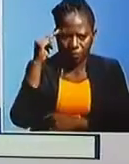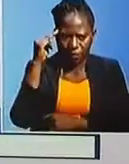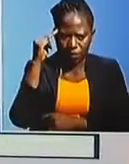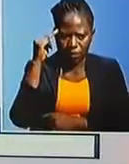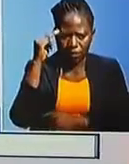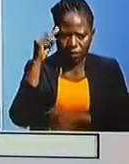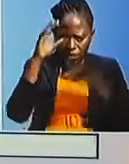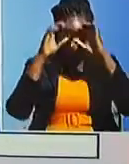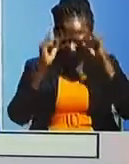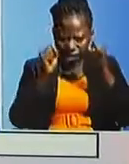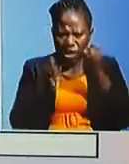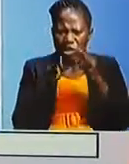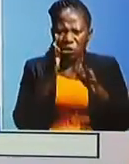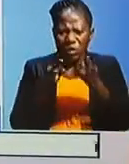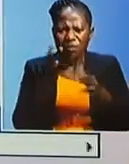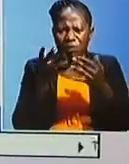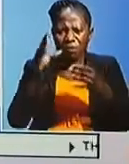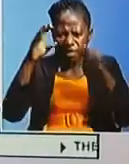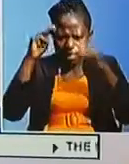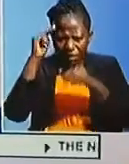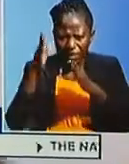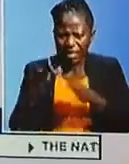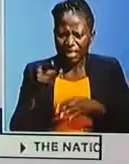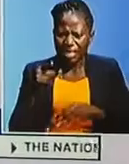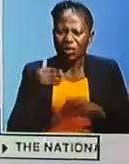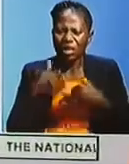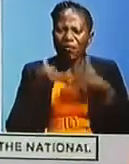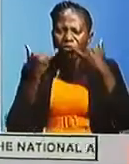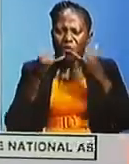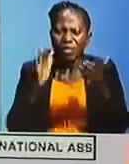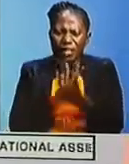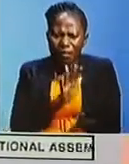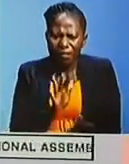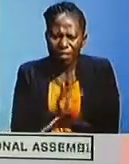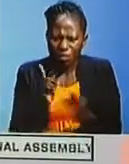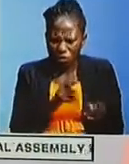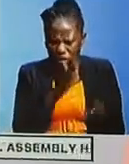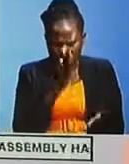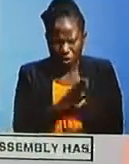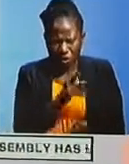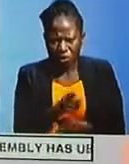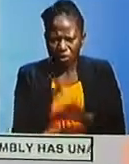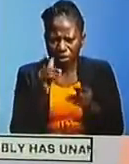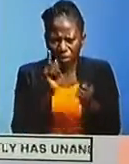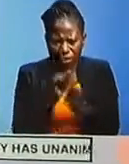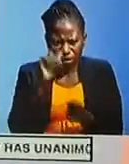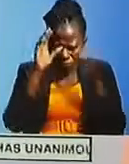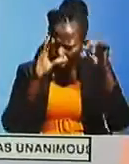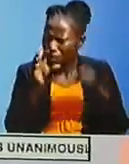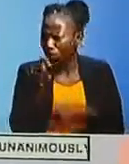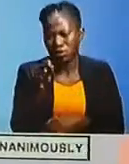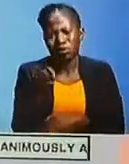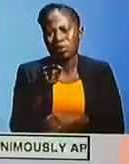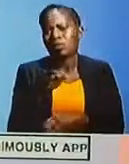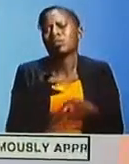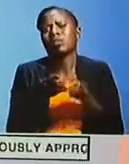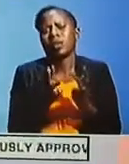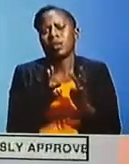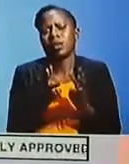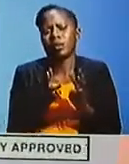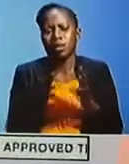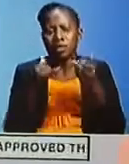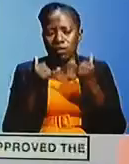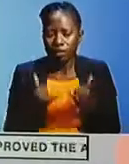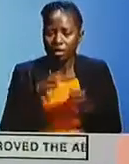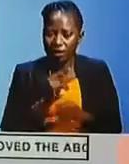can be stopped from accessing the president. I think this is something that obviously we can think about. I'm aware that previously we could see on some